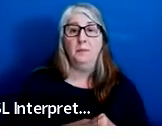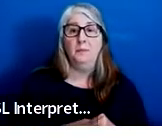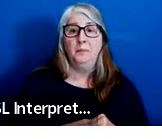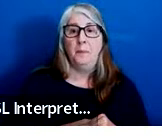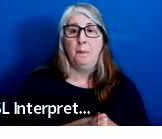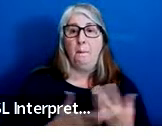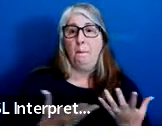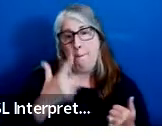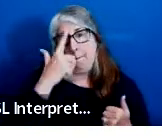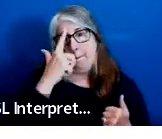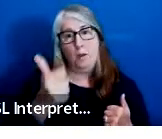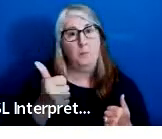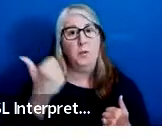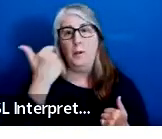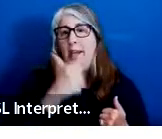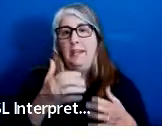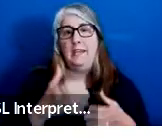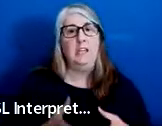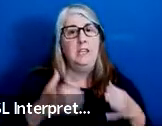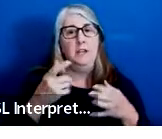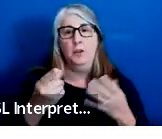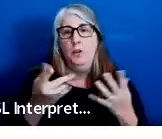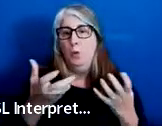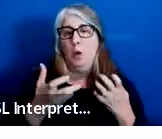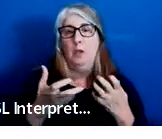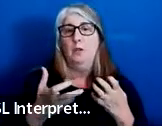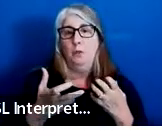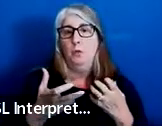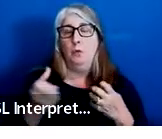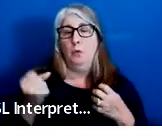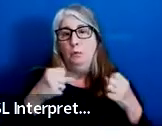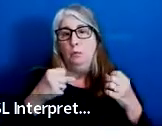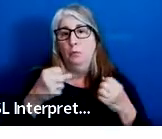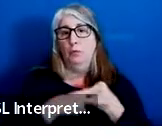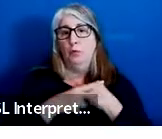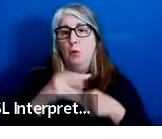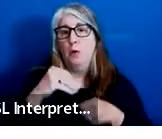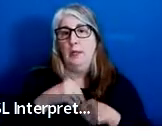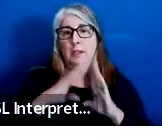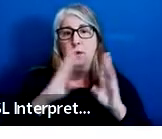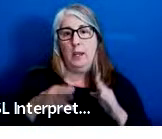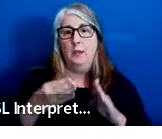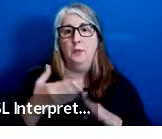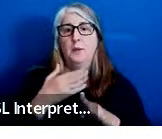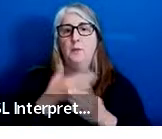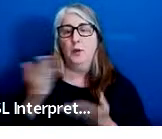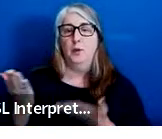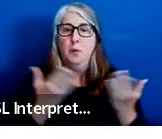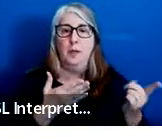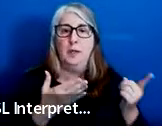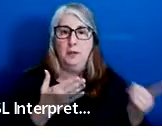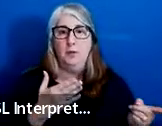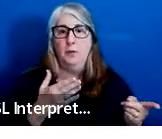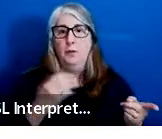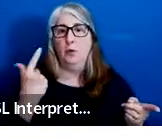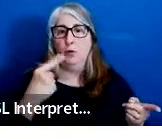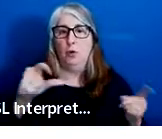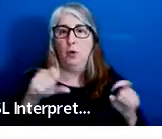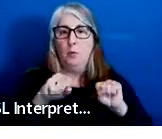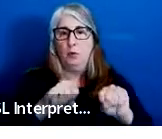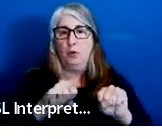you can choose any container you like to store them in your home before transferring them into your compost